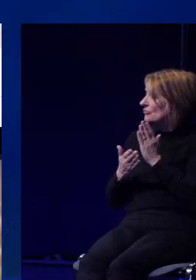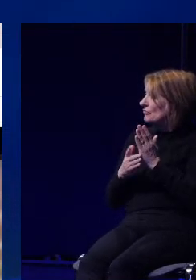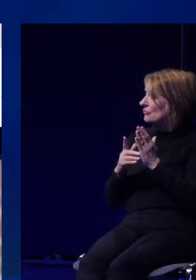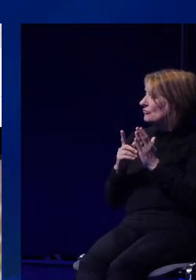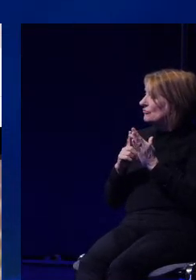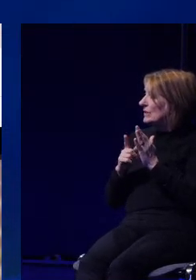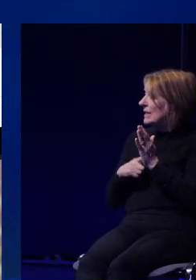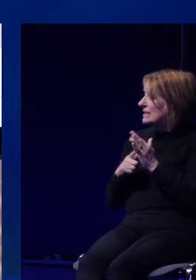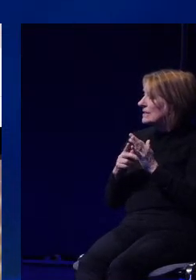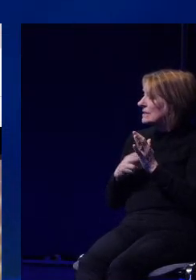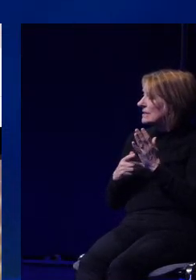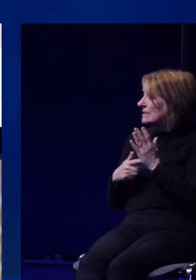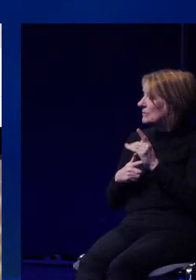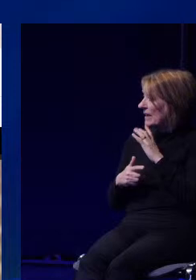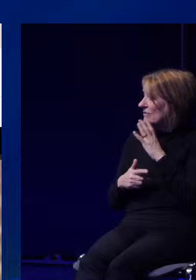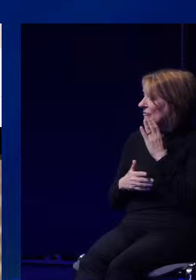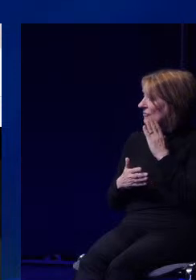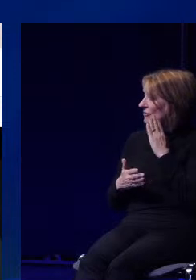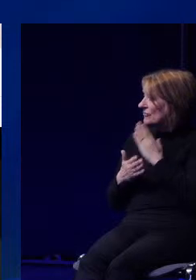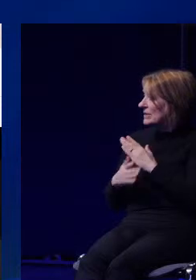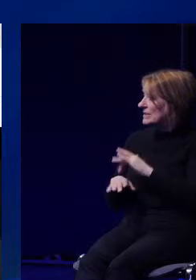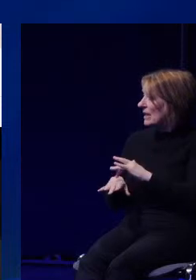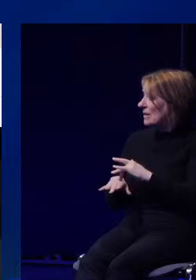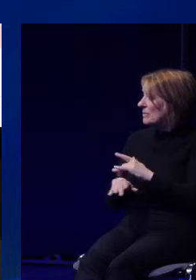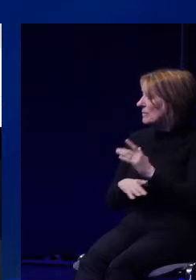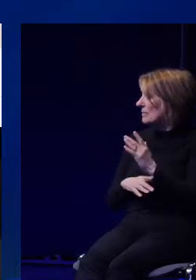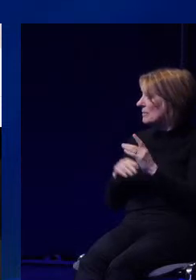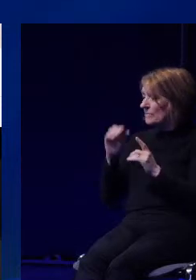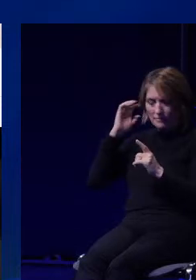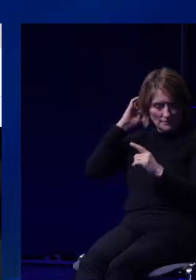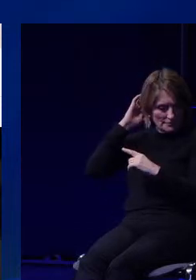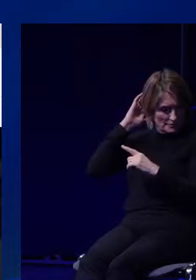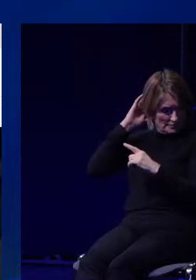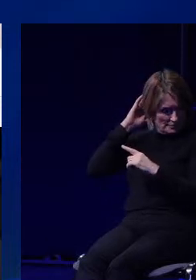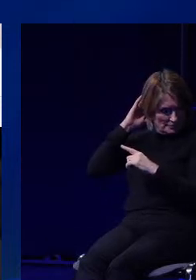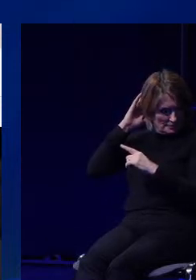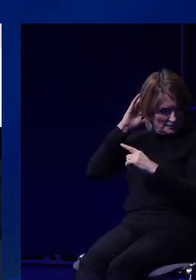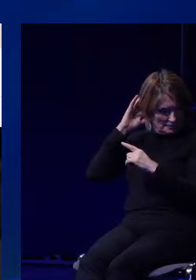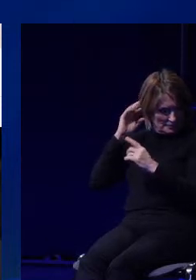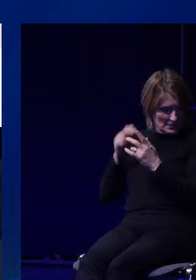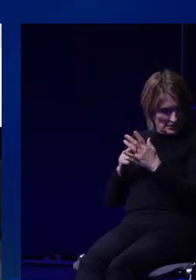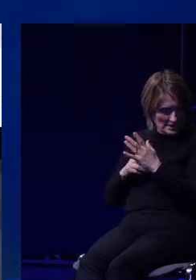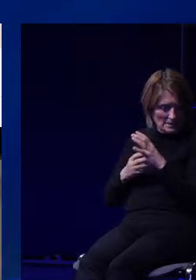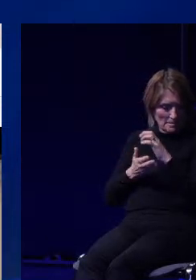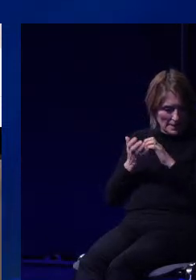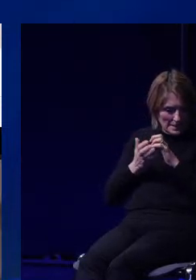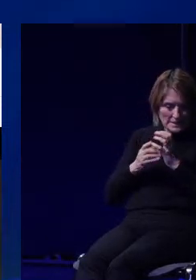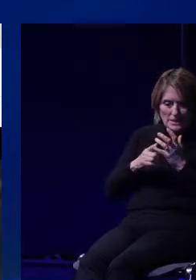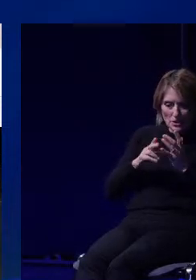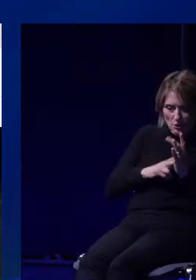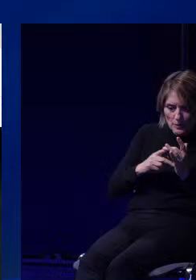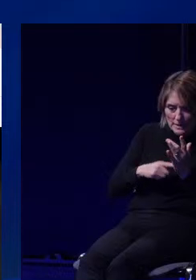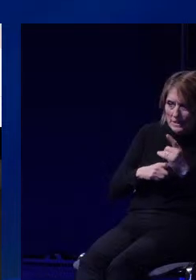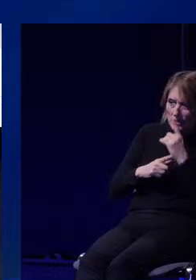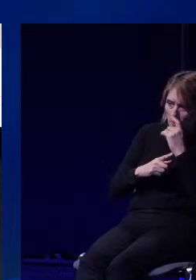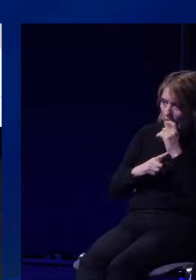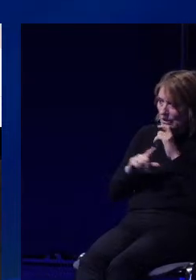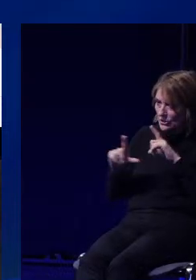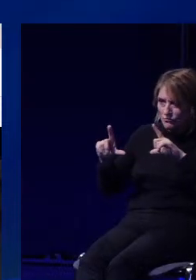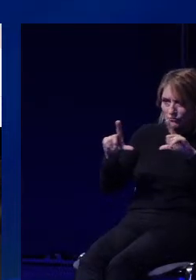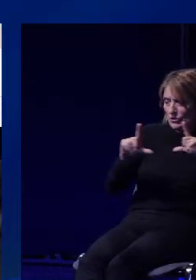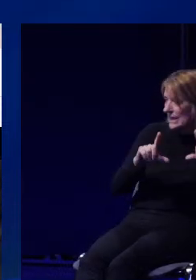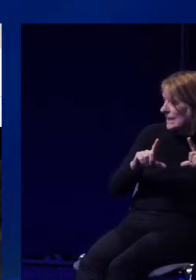have live real-time plugins for both Unreal Engine, Maya, Blender, and Unity, so you can stream everything you've just